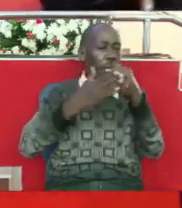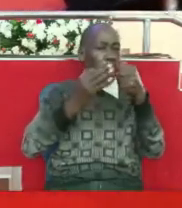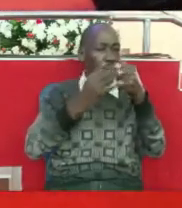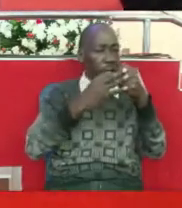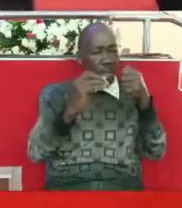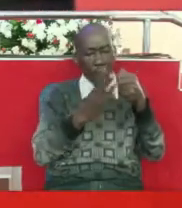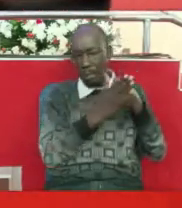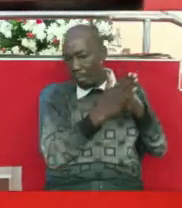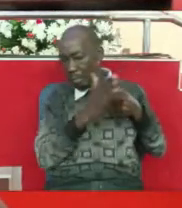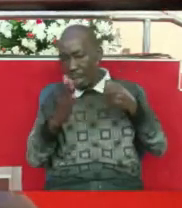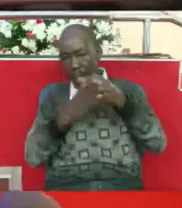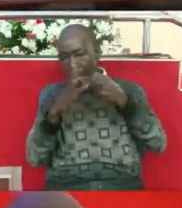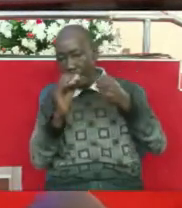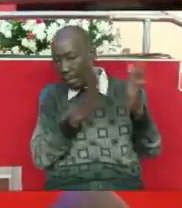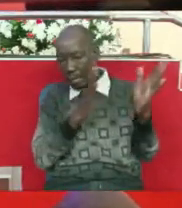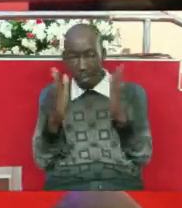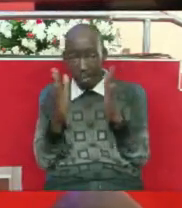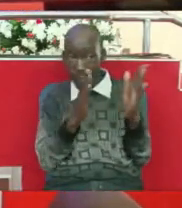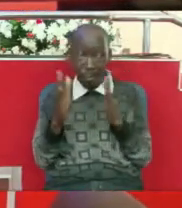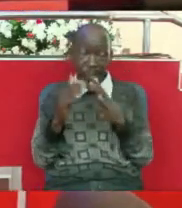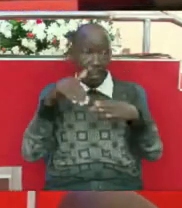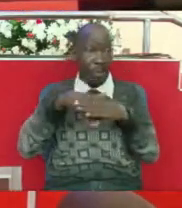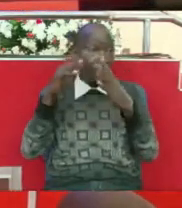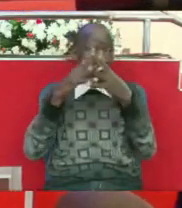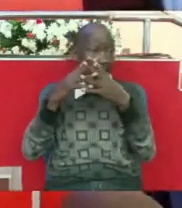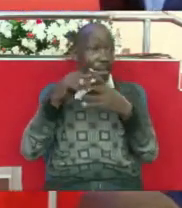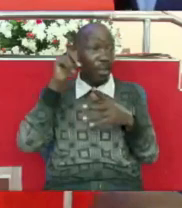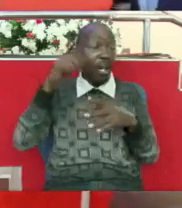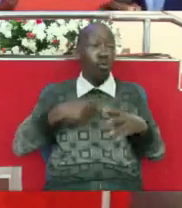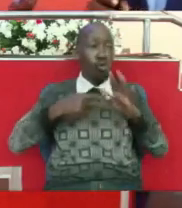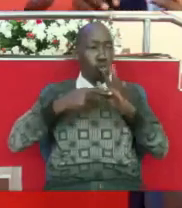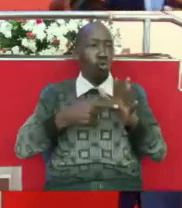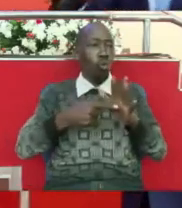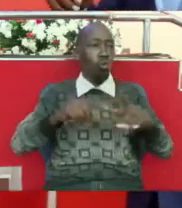1980s and 90s. And it was a showroom